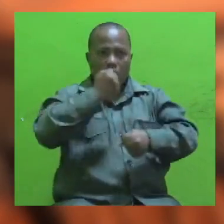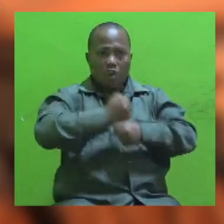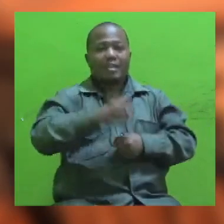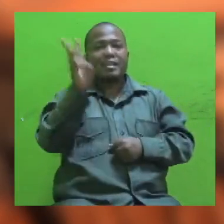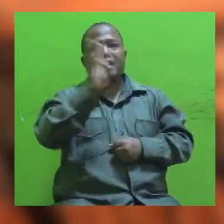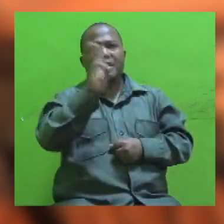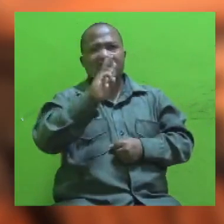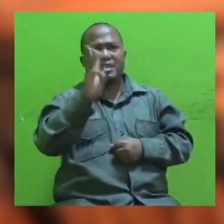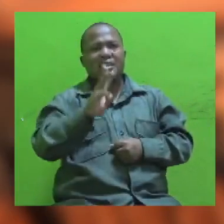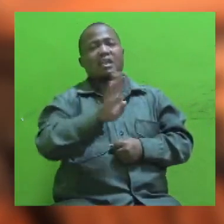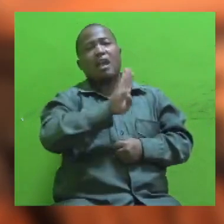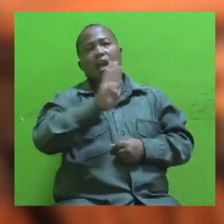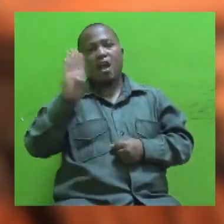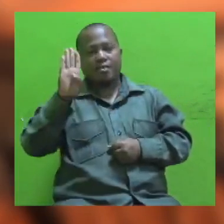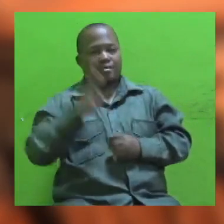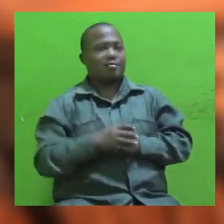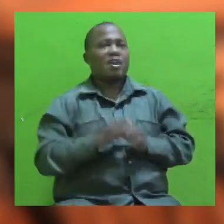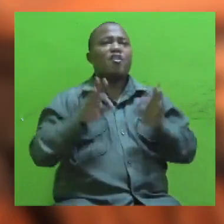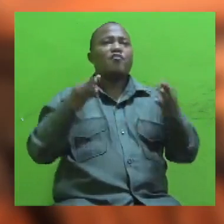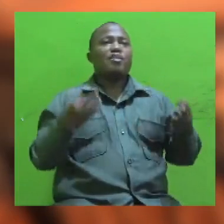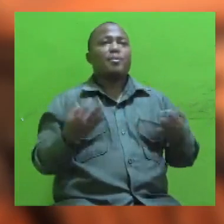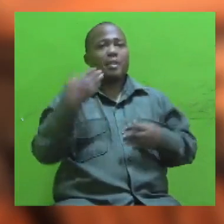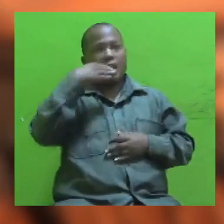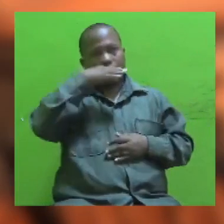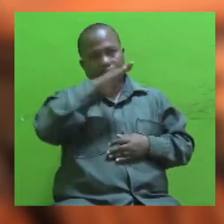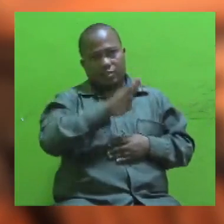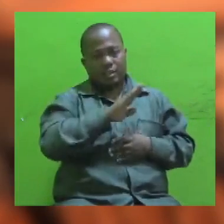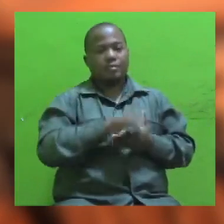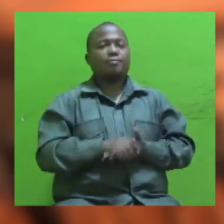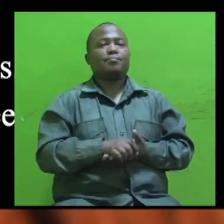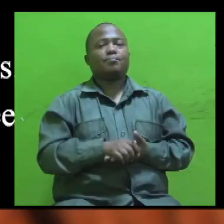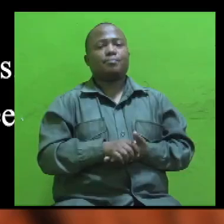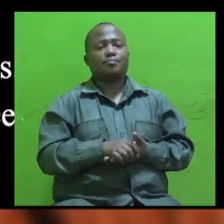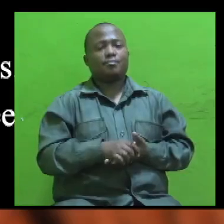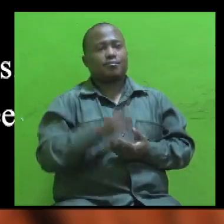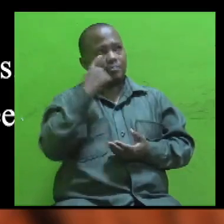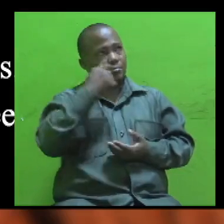council, how district council are so important within those areas.